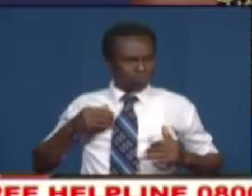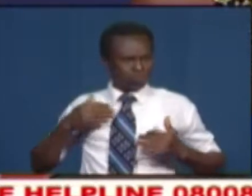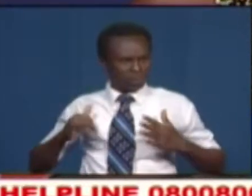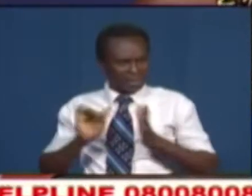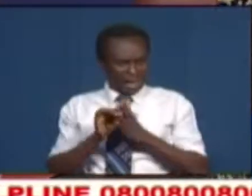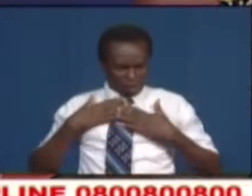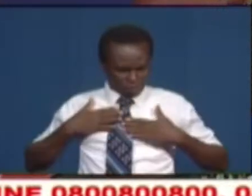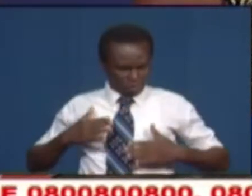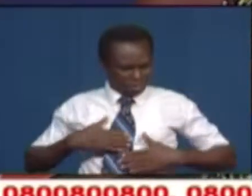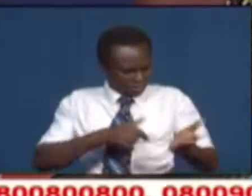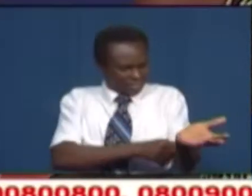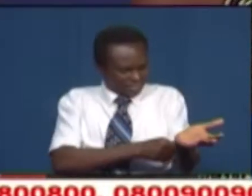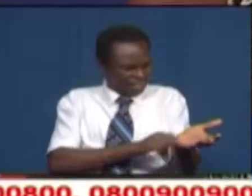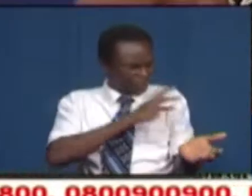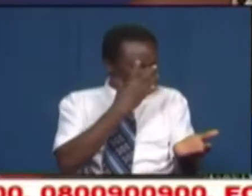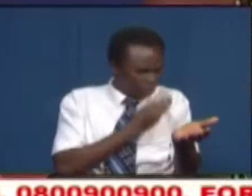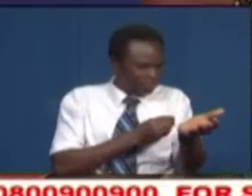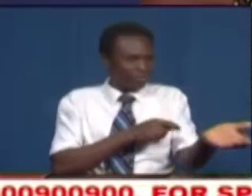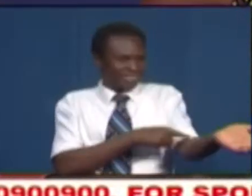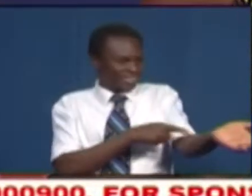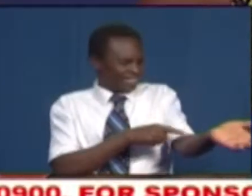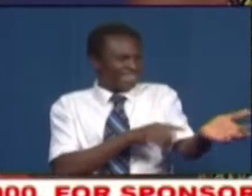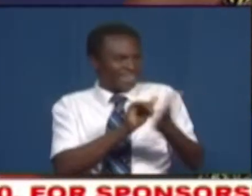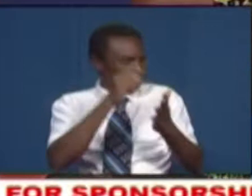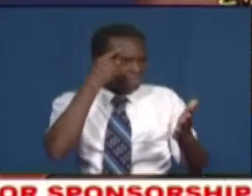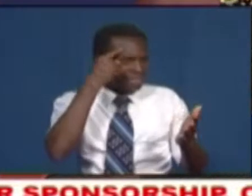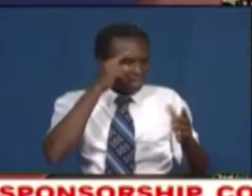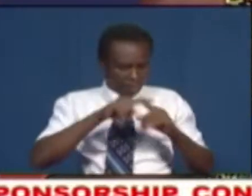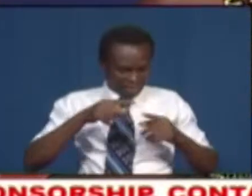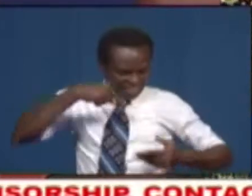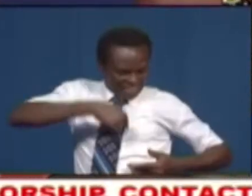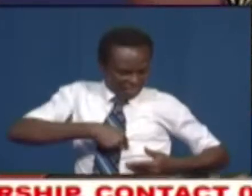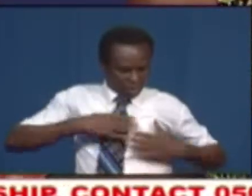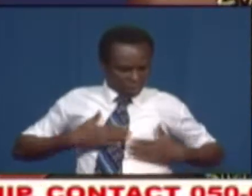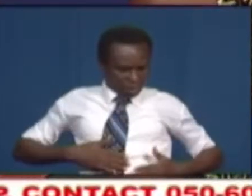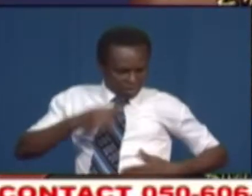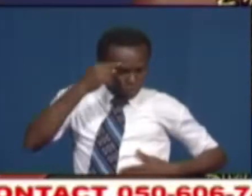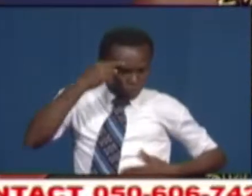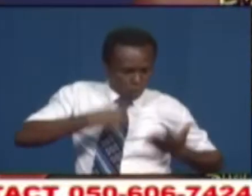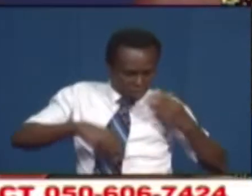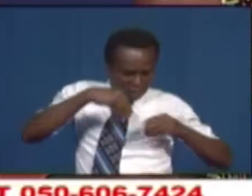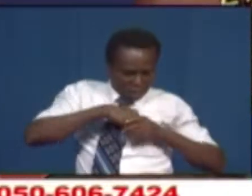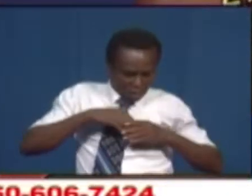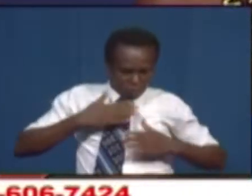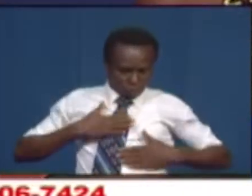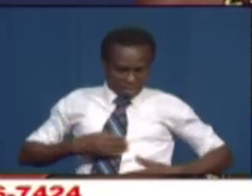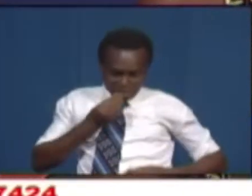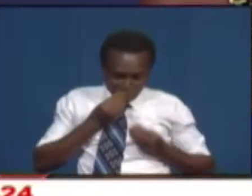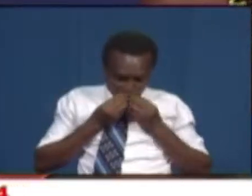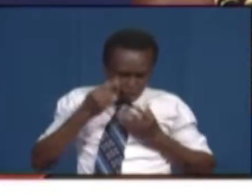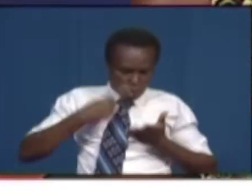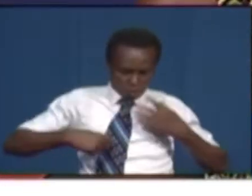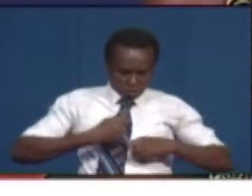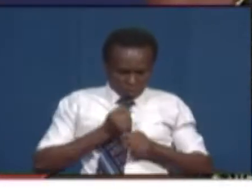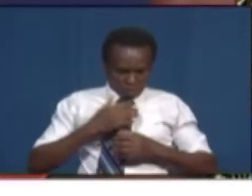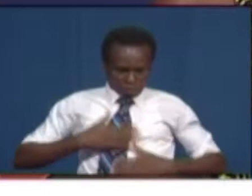us, more than thinking of how what we eat can also impact how we look. So especially for me, it's